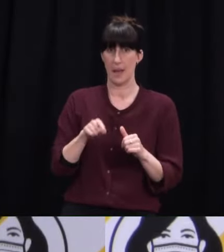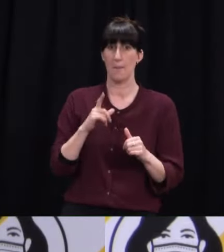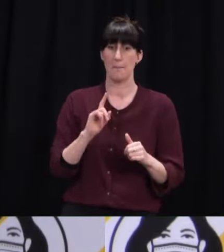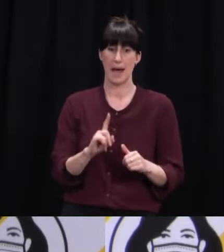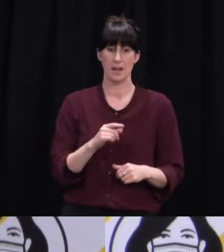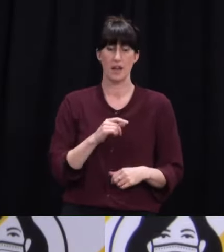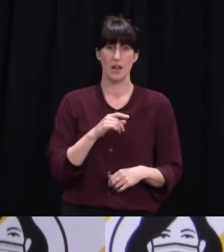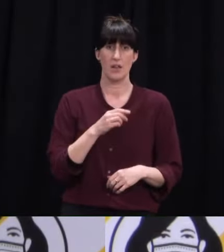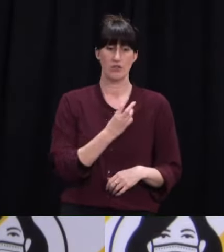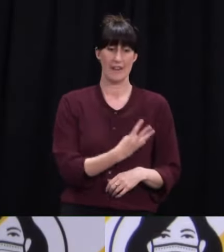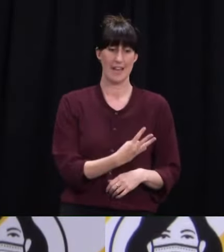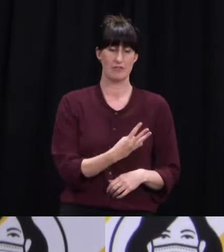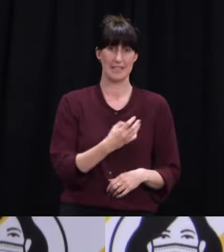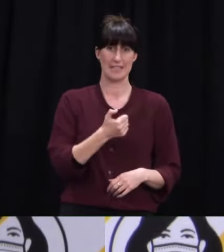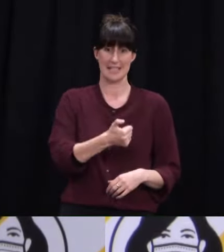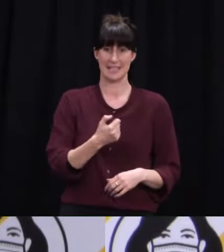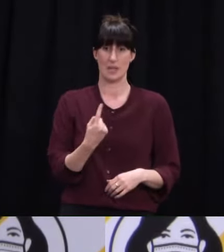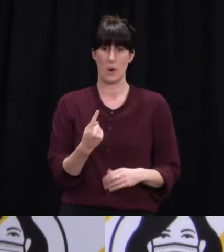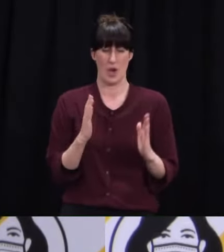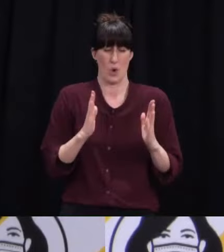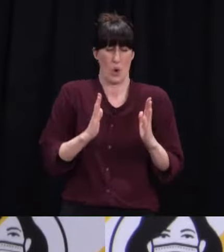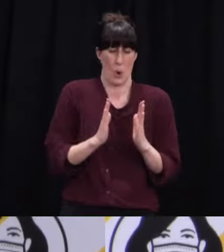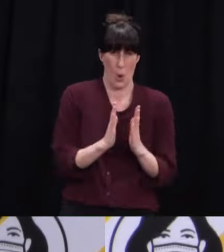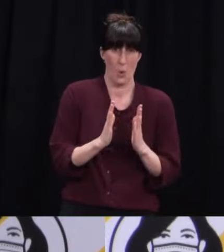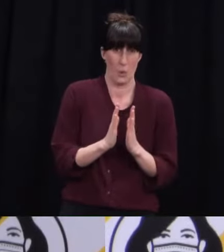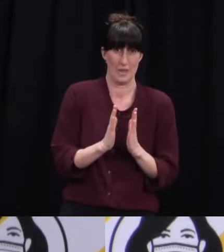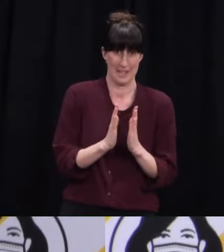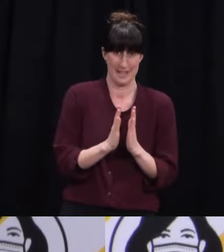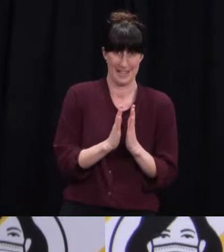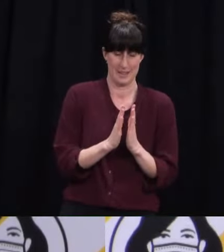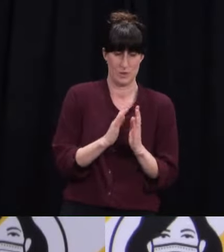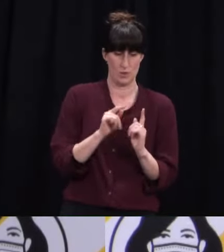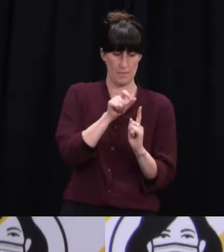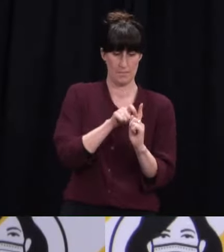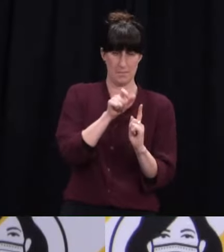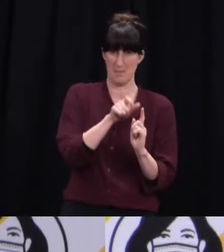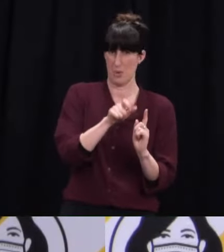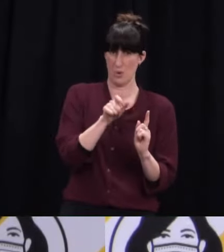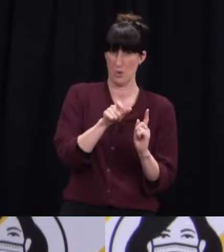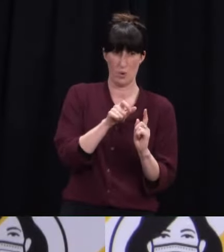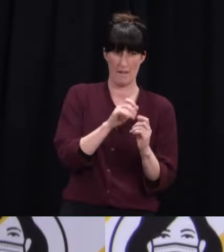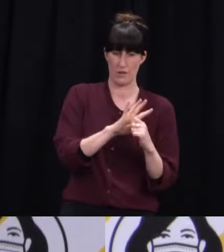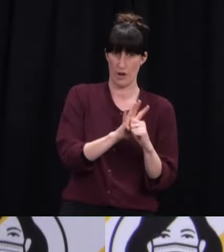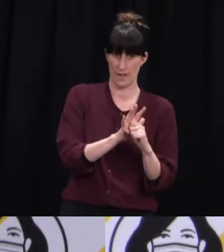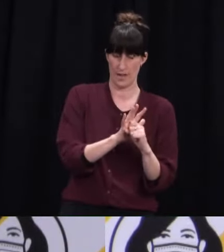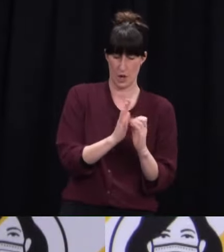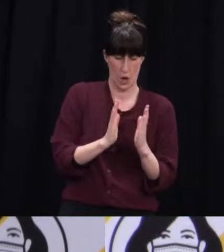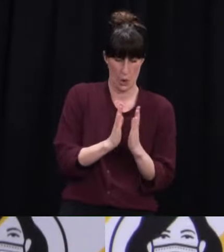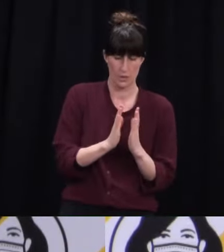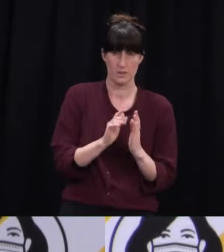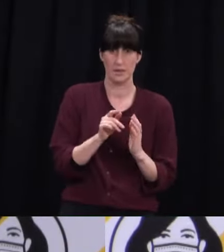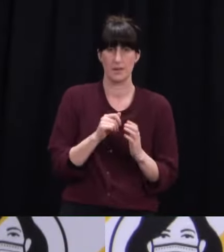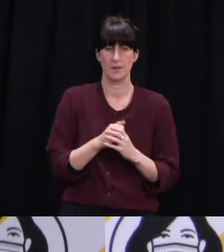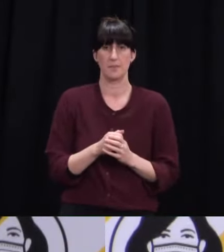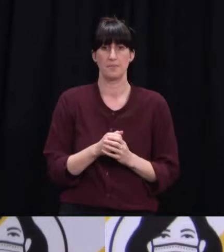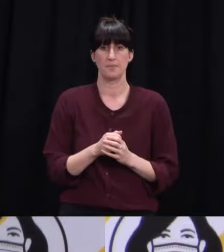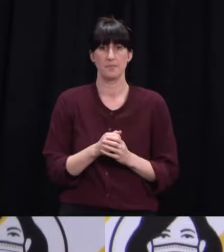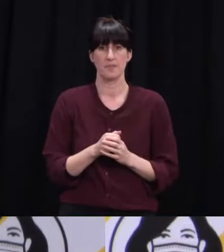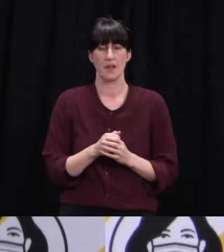461 very close contacts. And of those 400, 87% we had